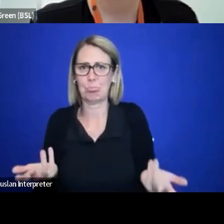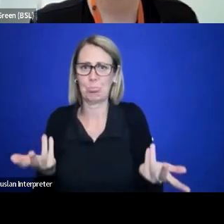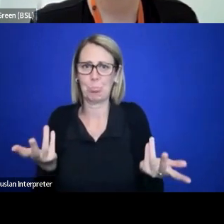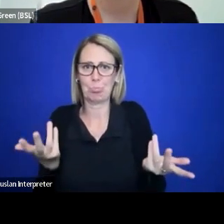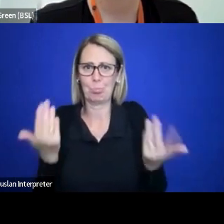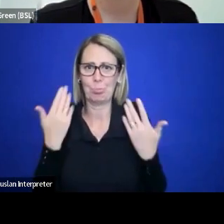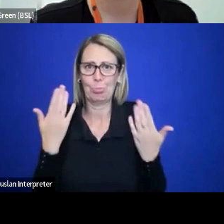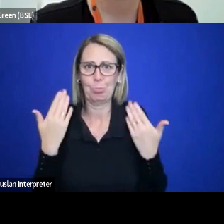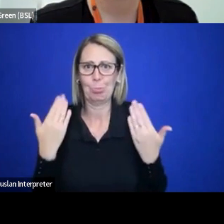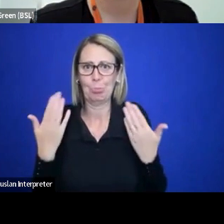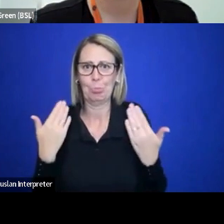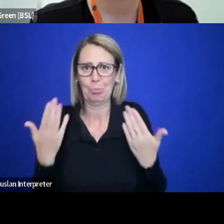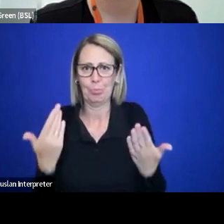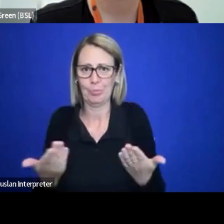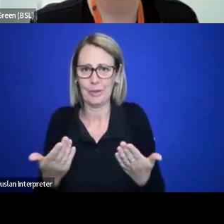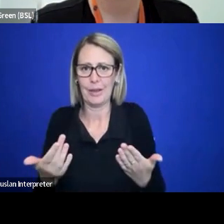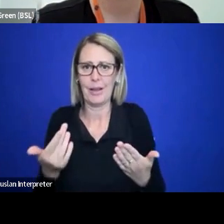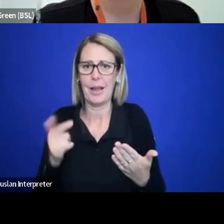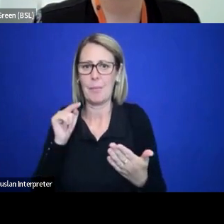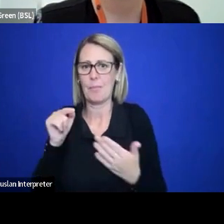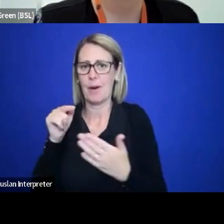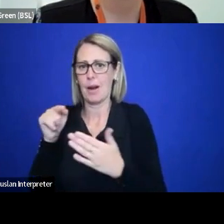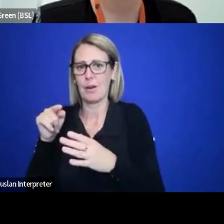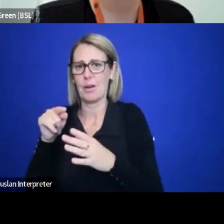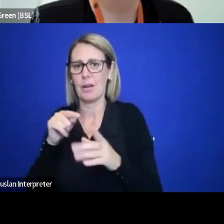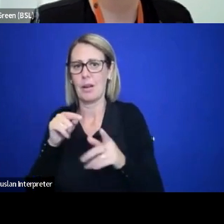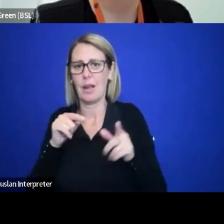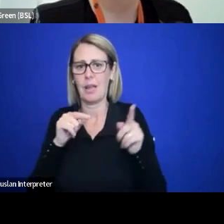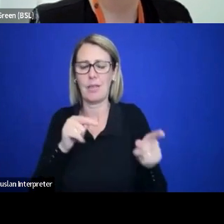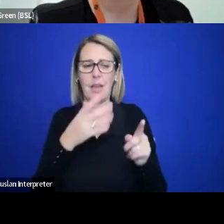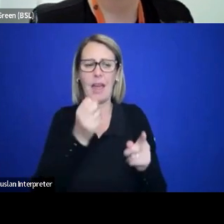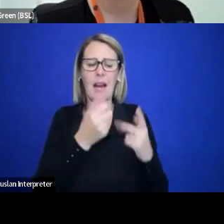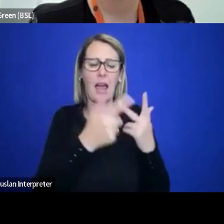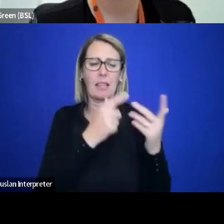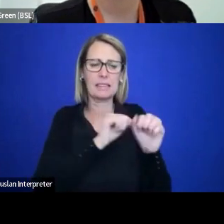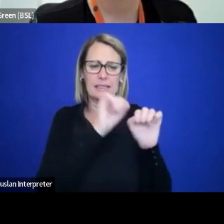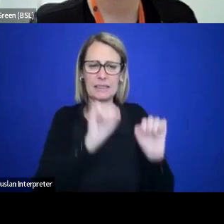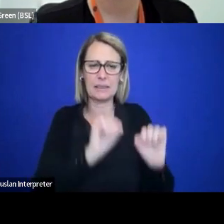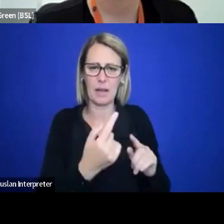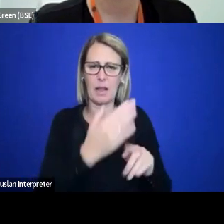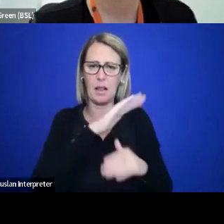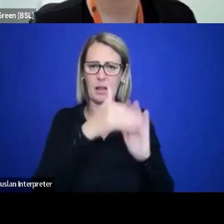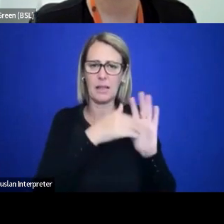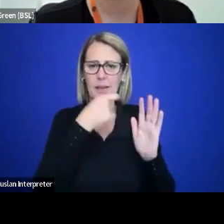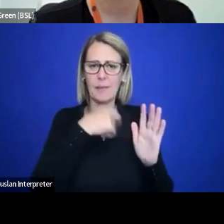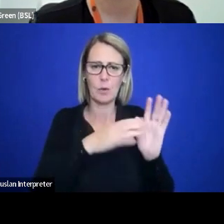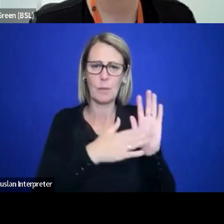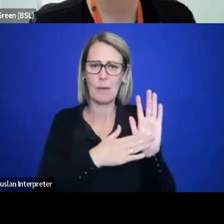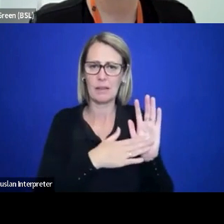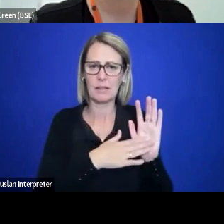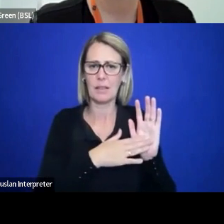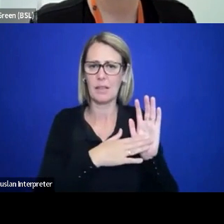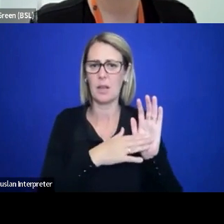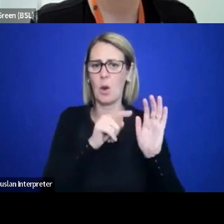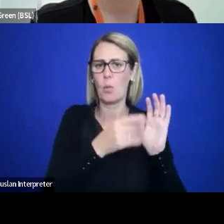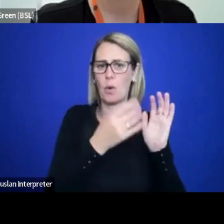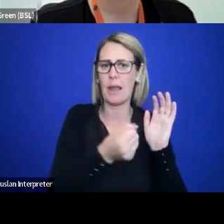has had this other system at the last couple of months, which was really hard for me too. Is that we had